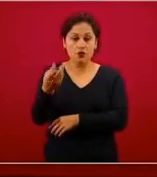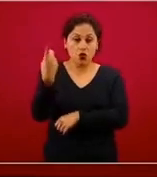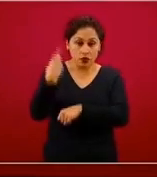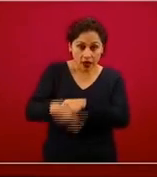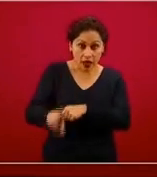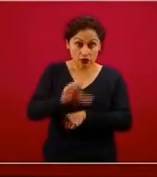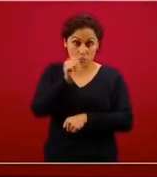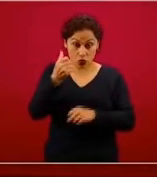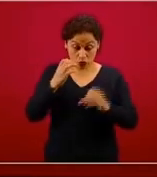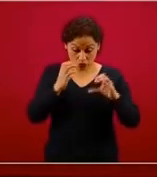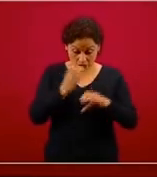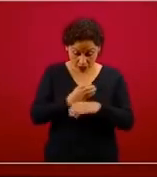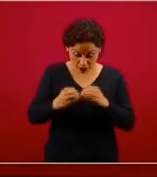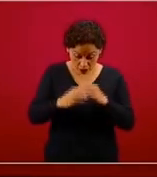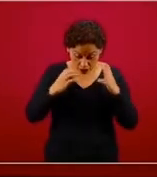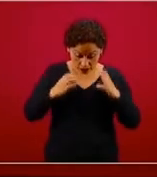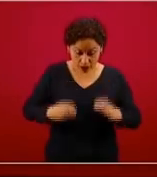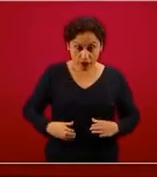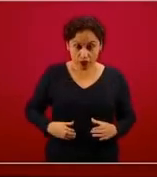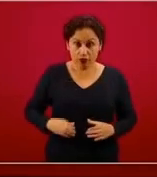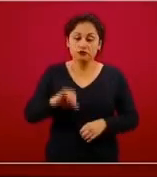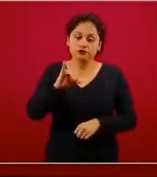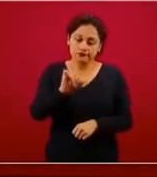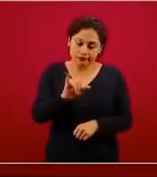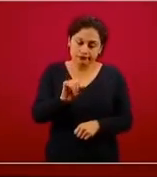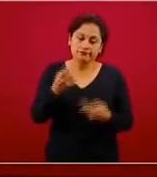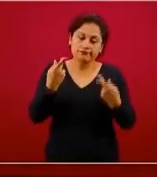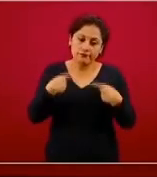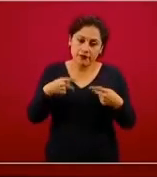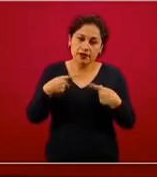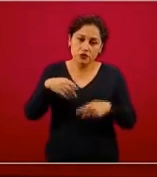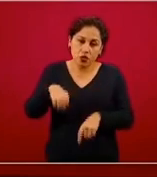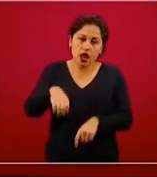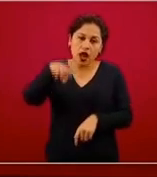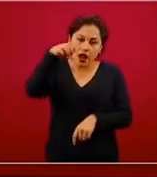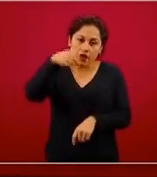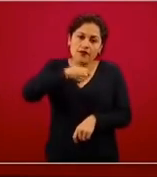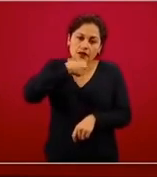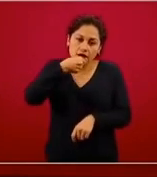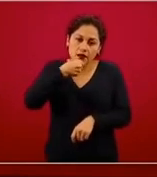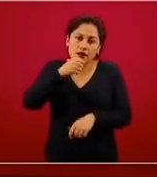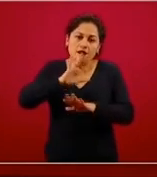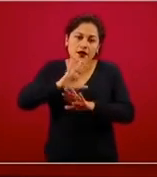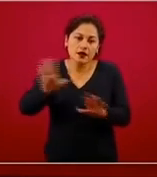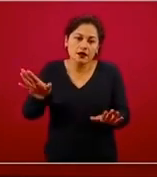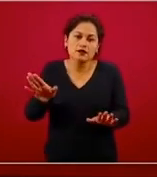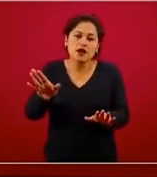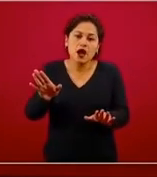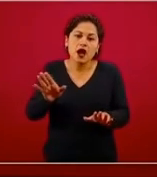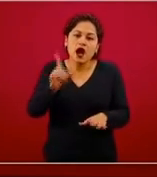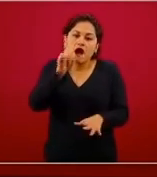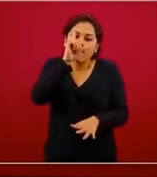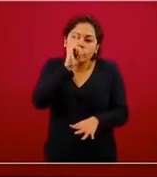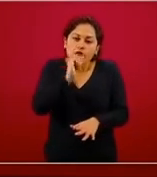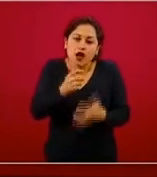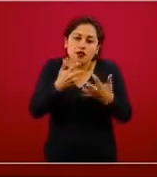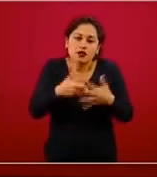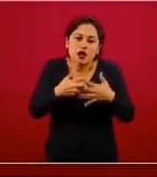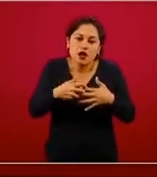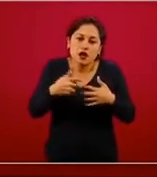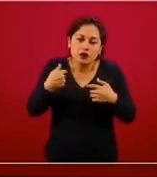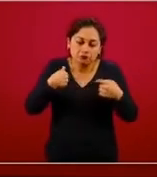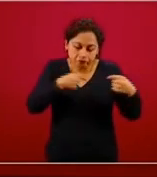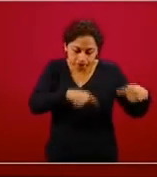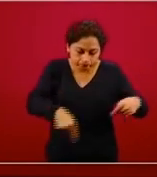Yes, perhaps the patient and that person who has a higher grade of this, they want to get ready because